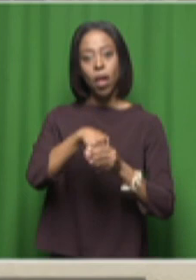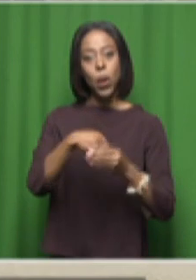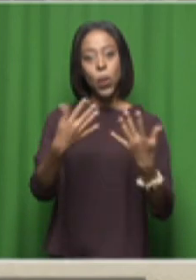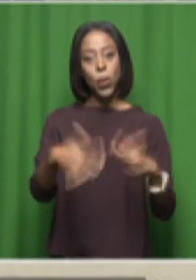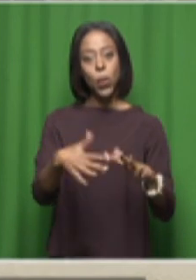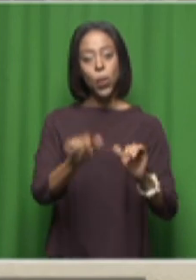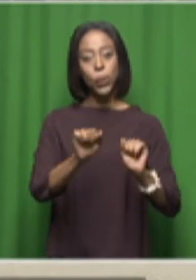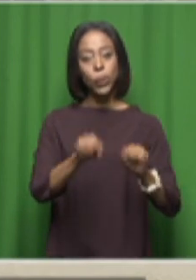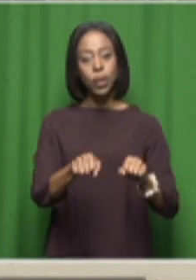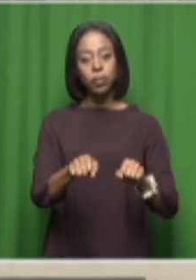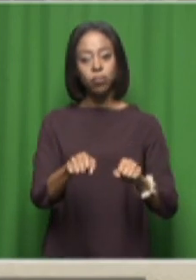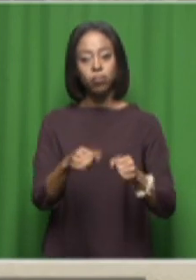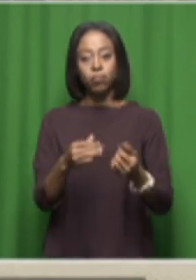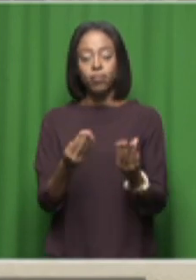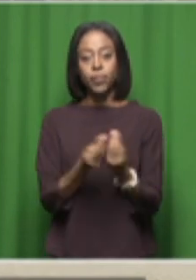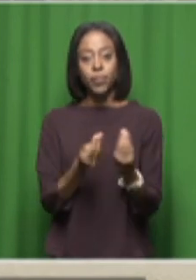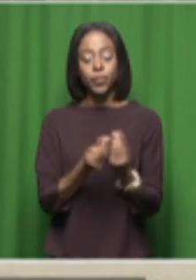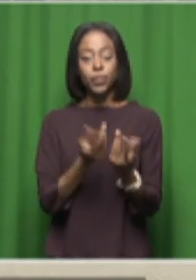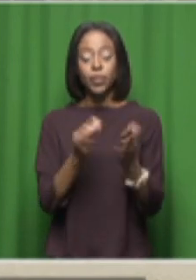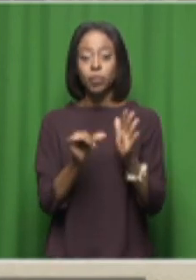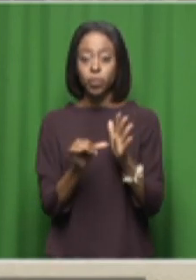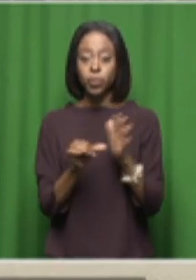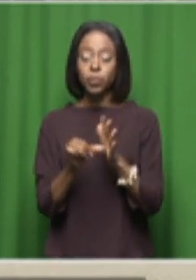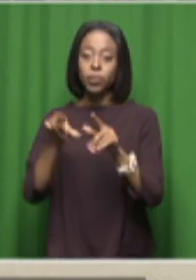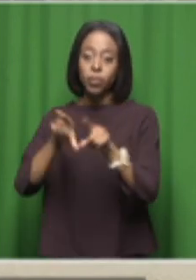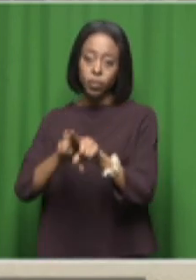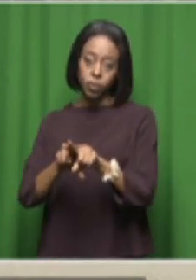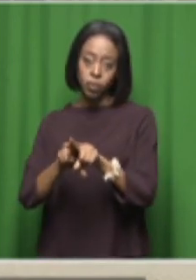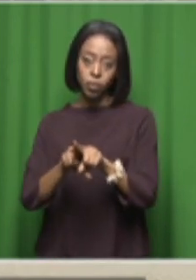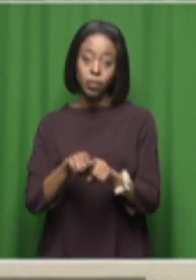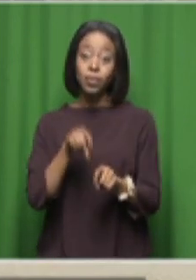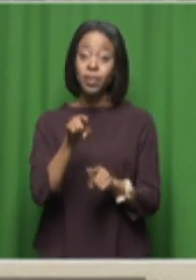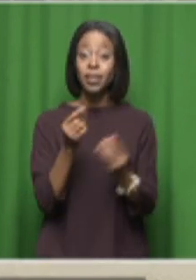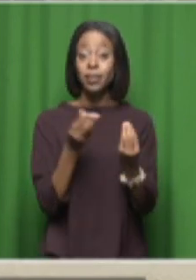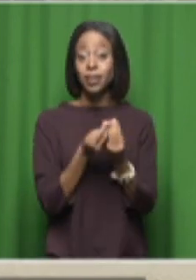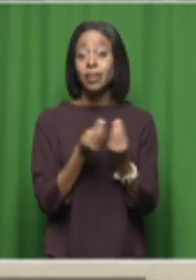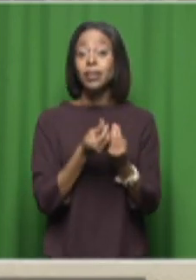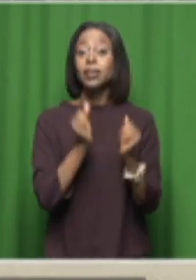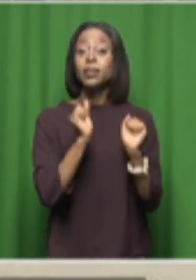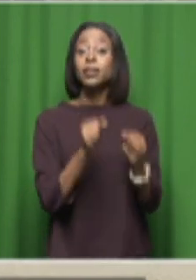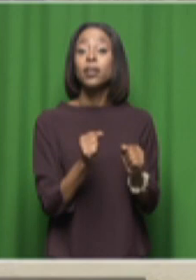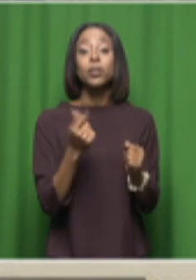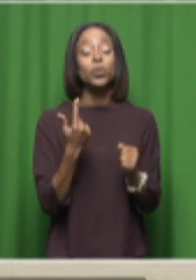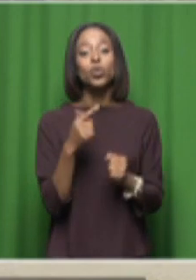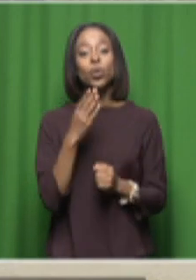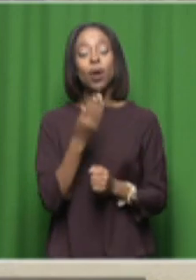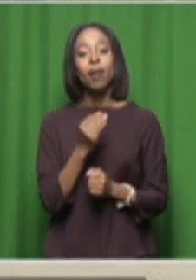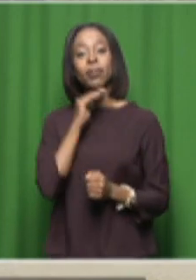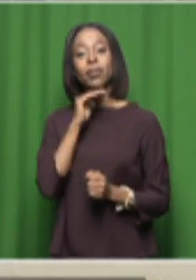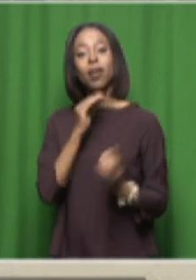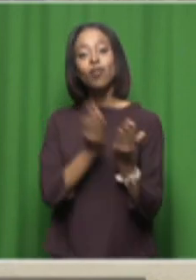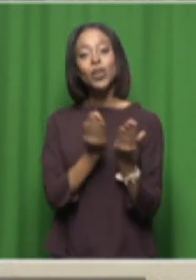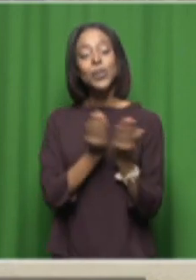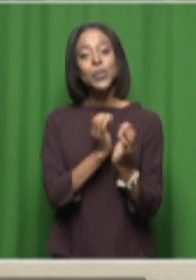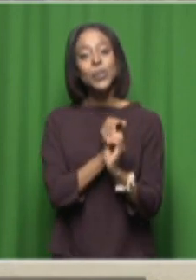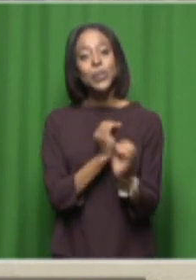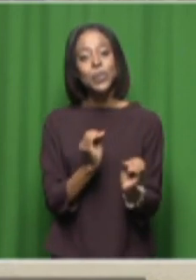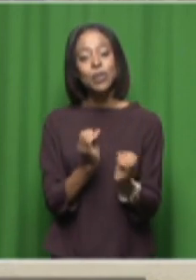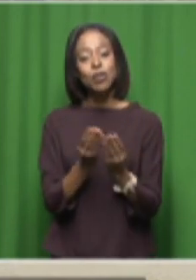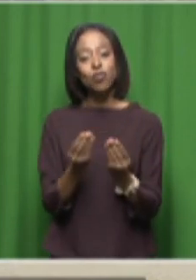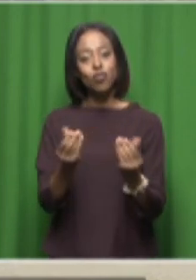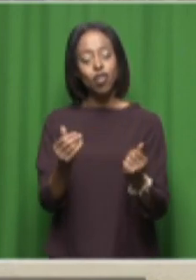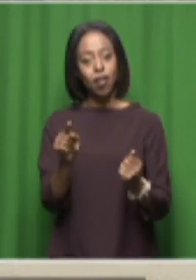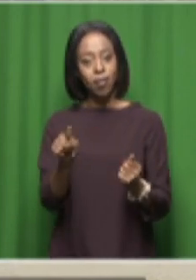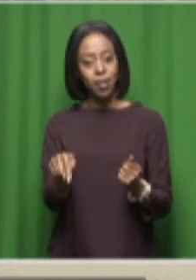It's something that's very important, and something that we seem to be lacking in schools as well and that we need to address